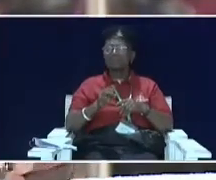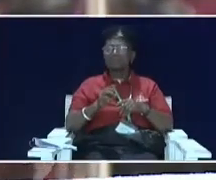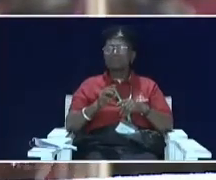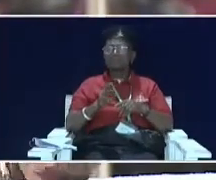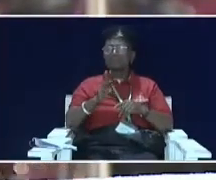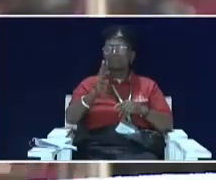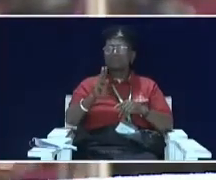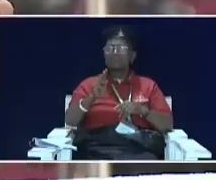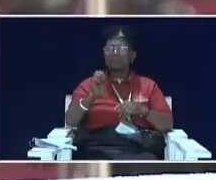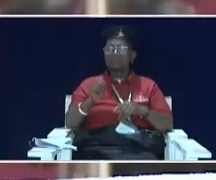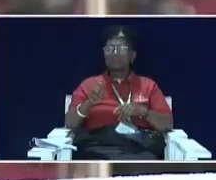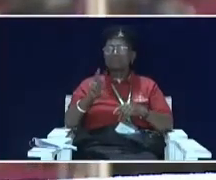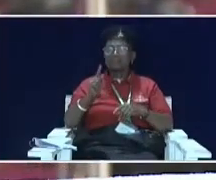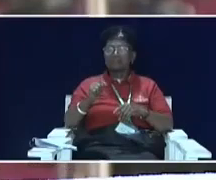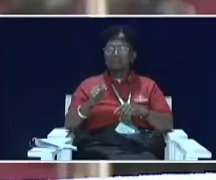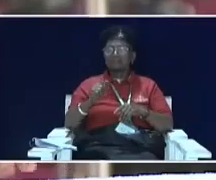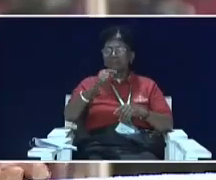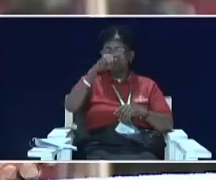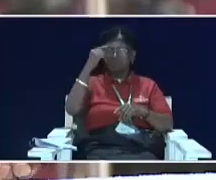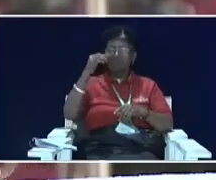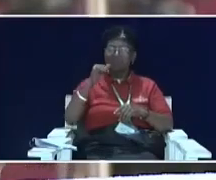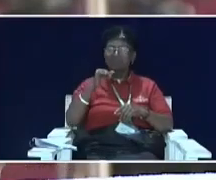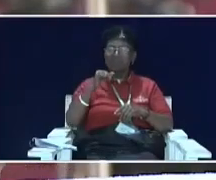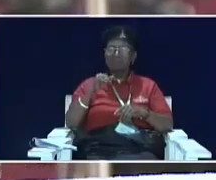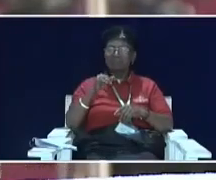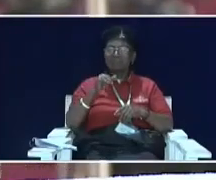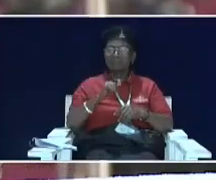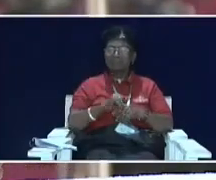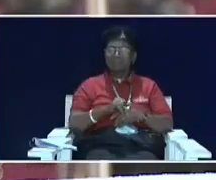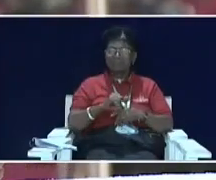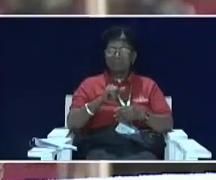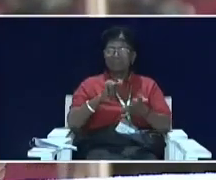because that which was causing her sorrow had been removed.